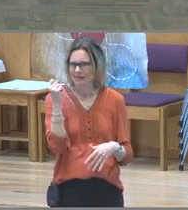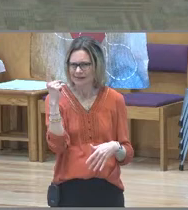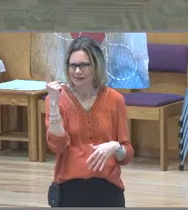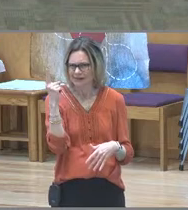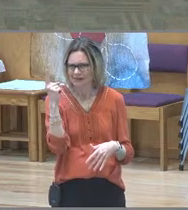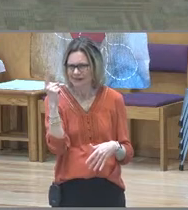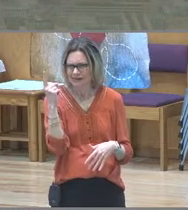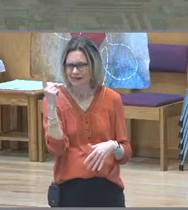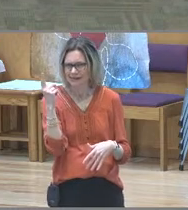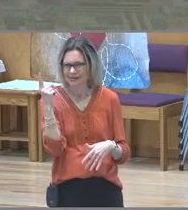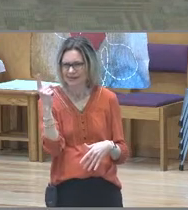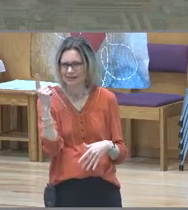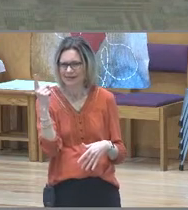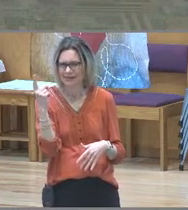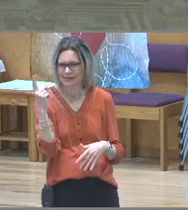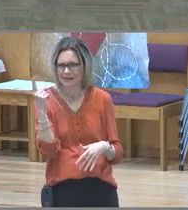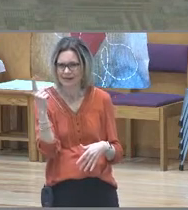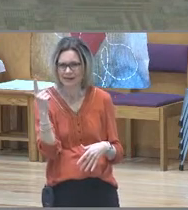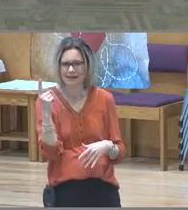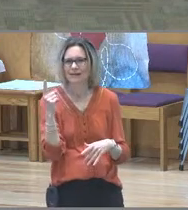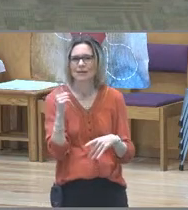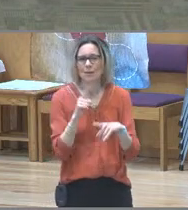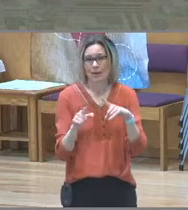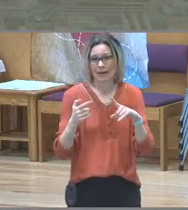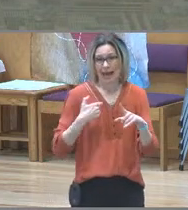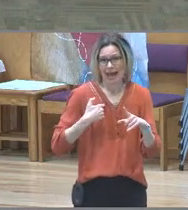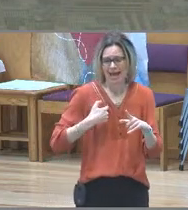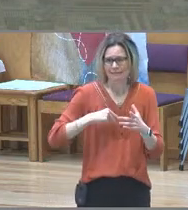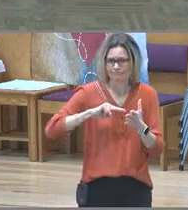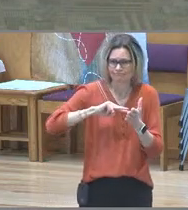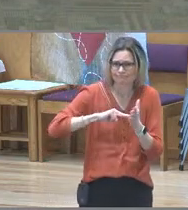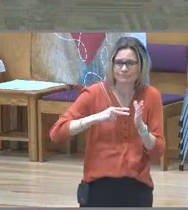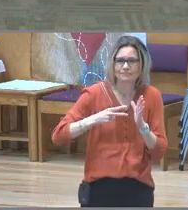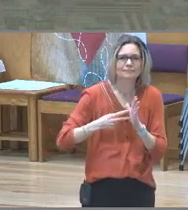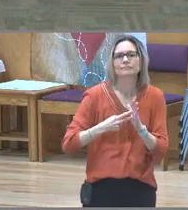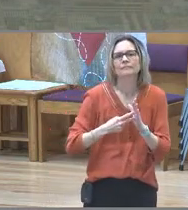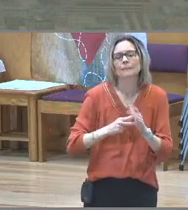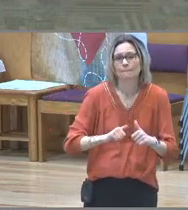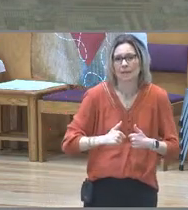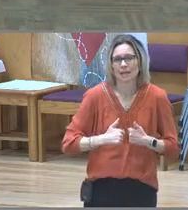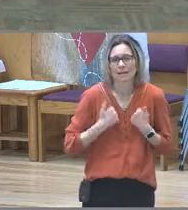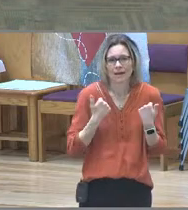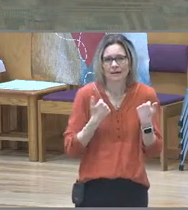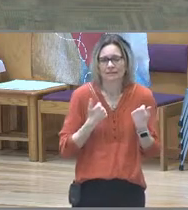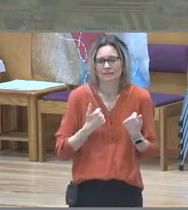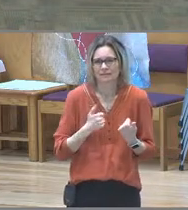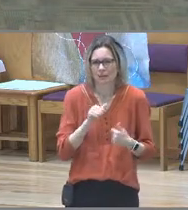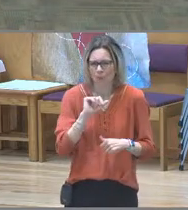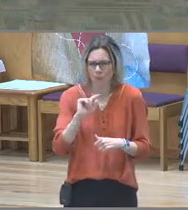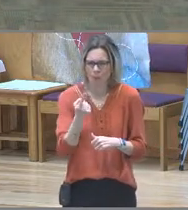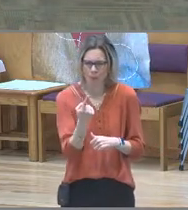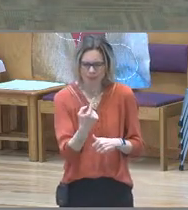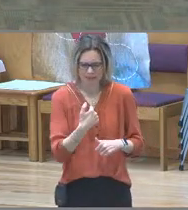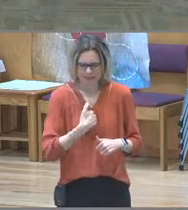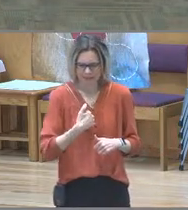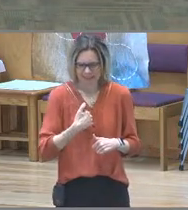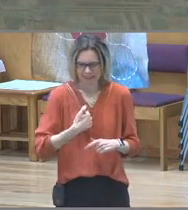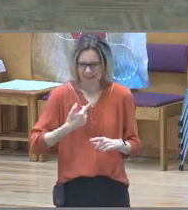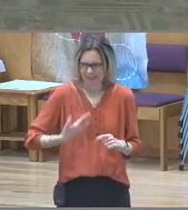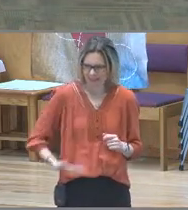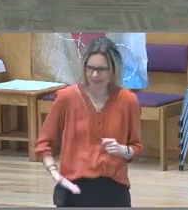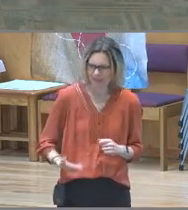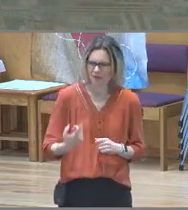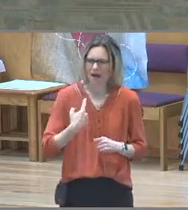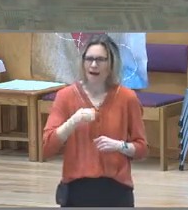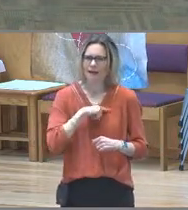that has deep implications in the lives not only of me as individual, of us